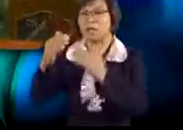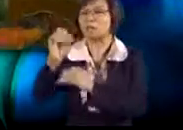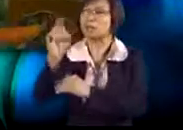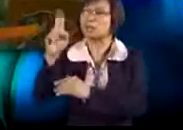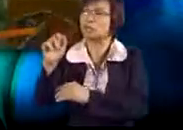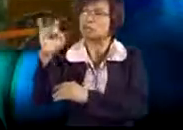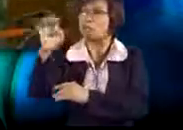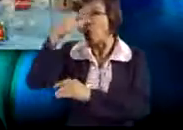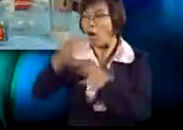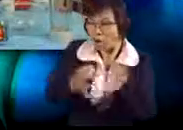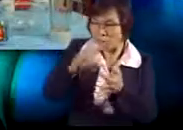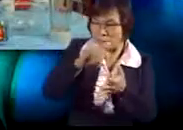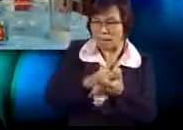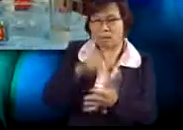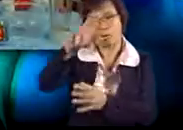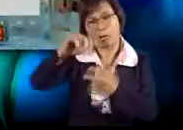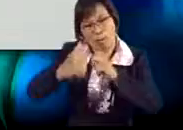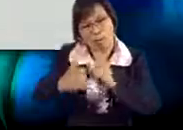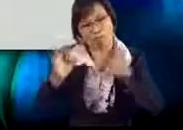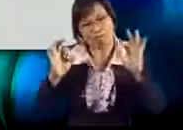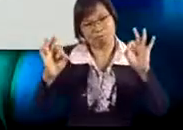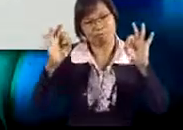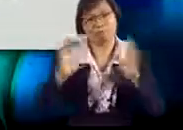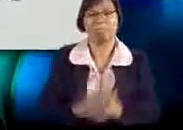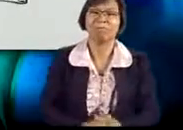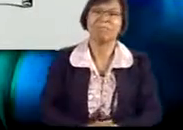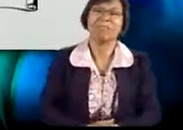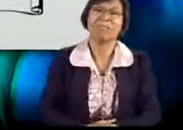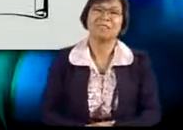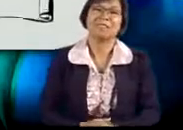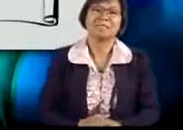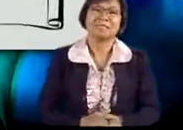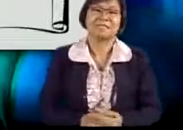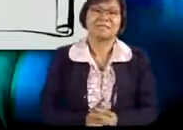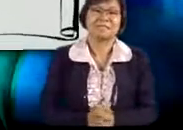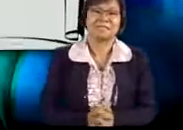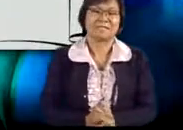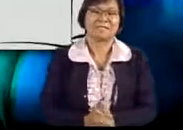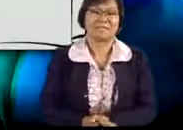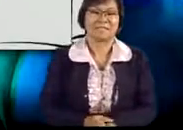for explaining that. No problem.